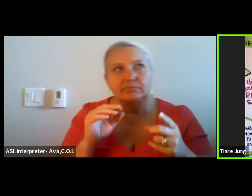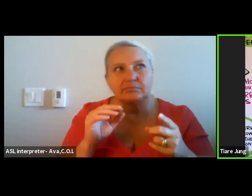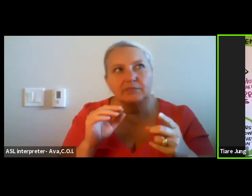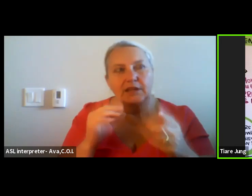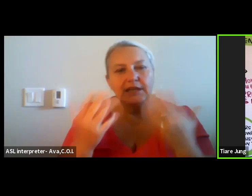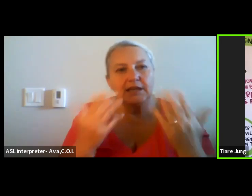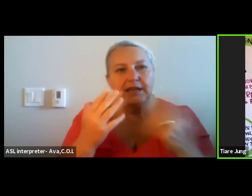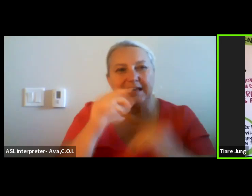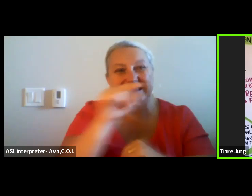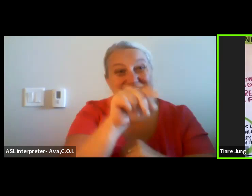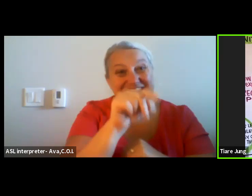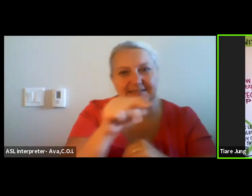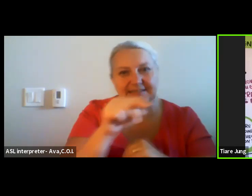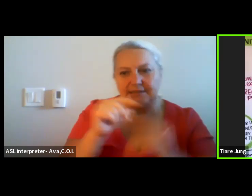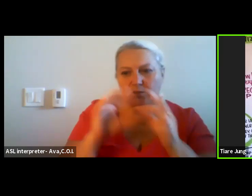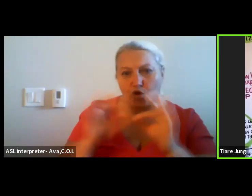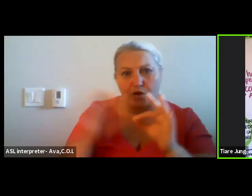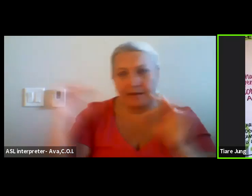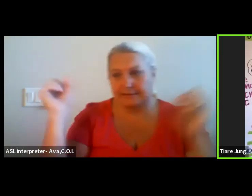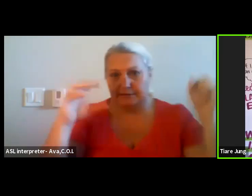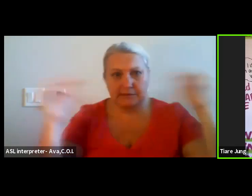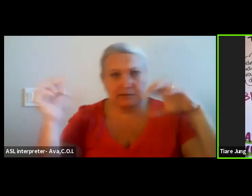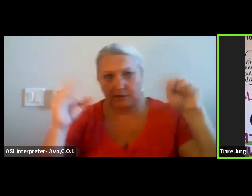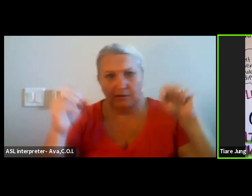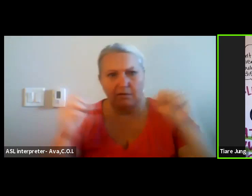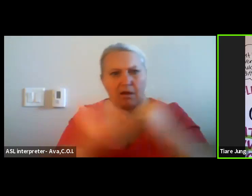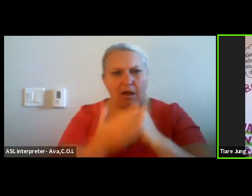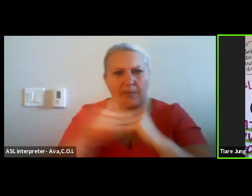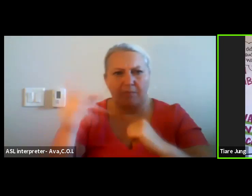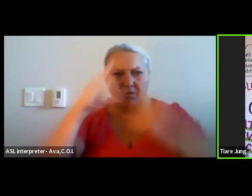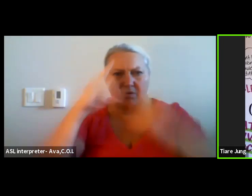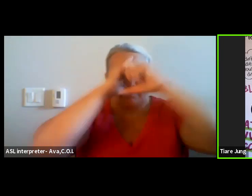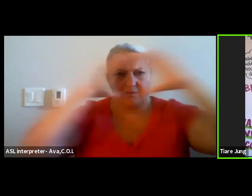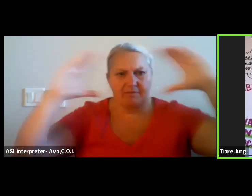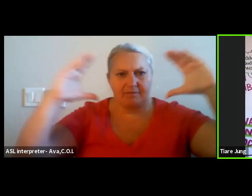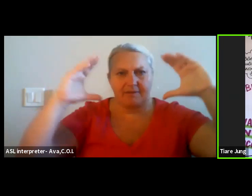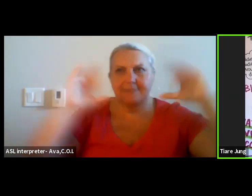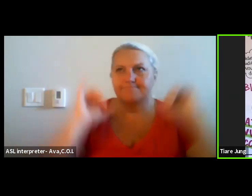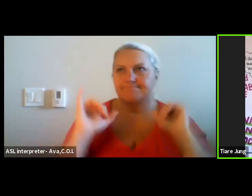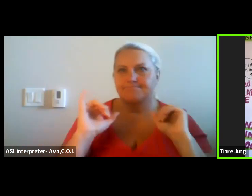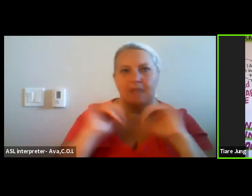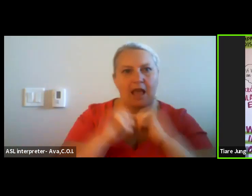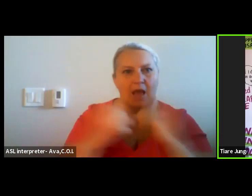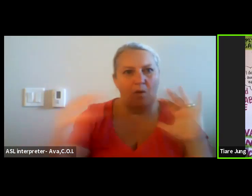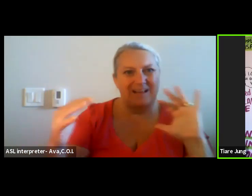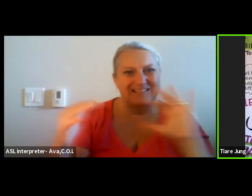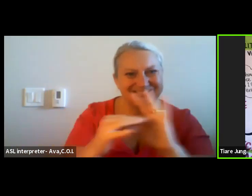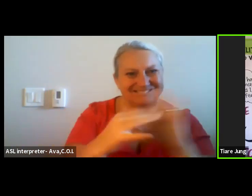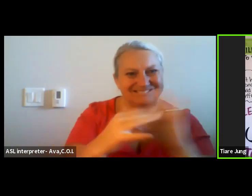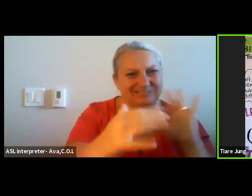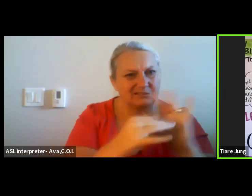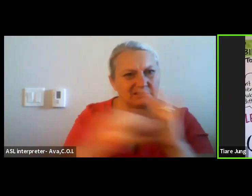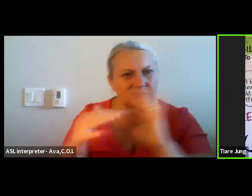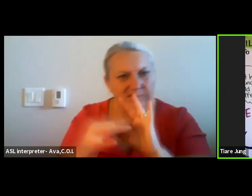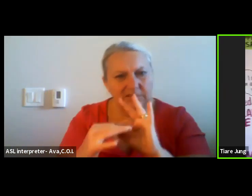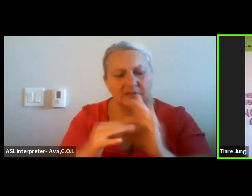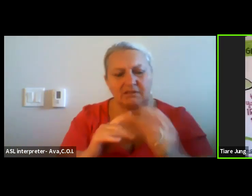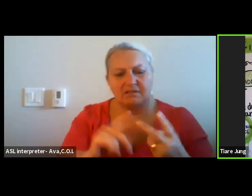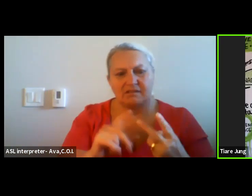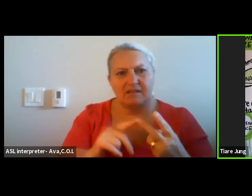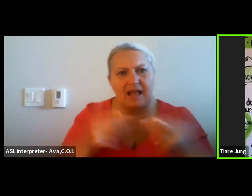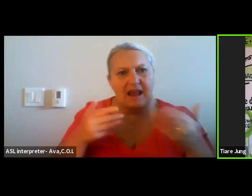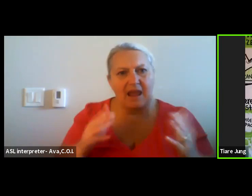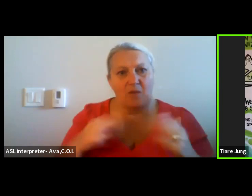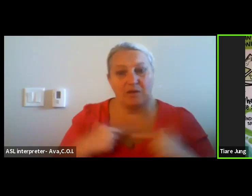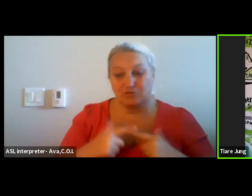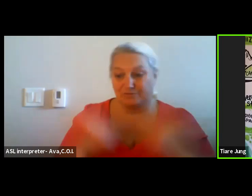help people connect to self-determined space to allow that journey to happen. So